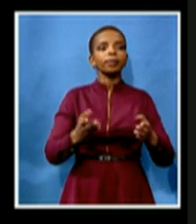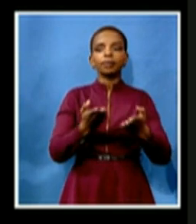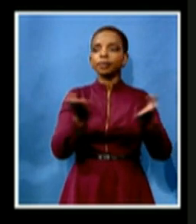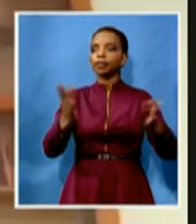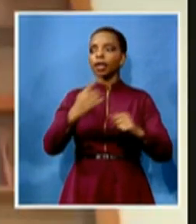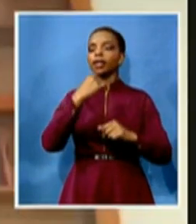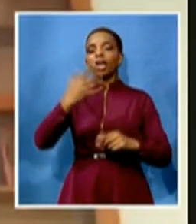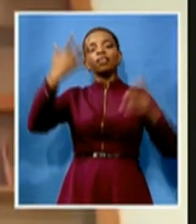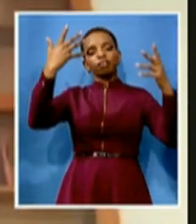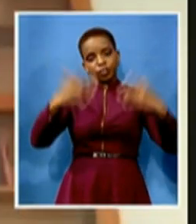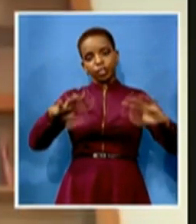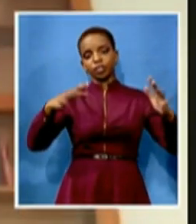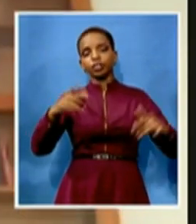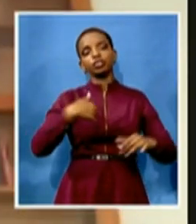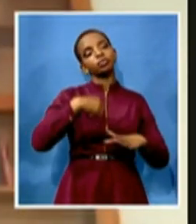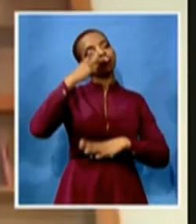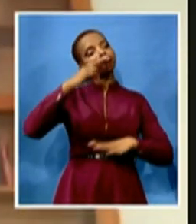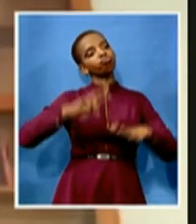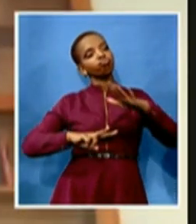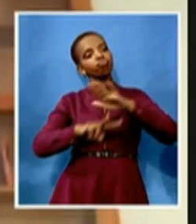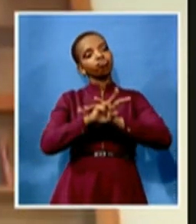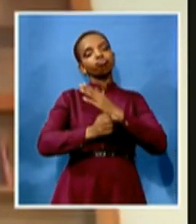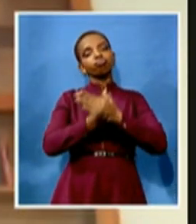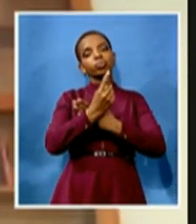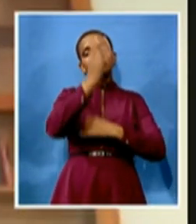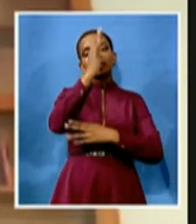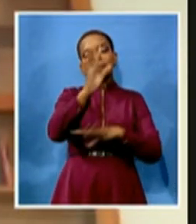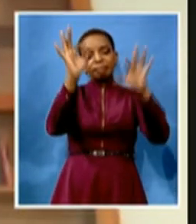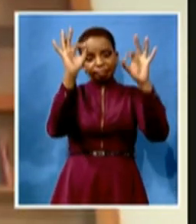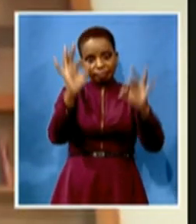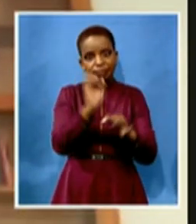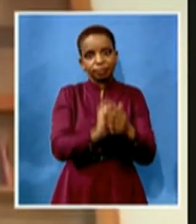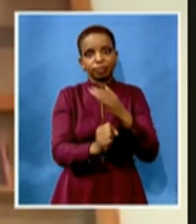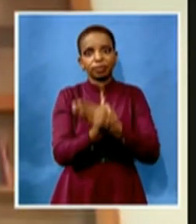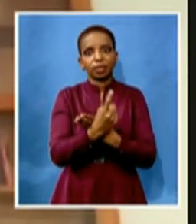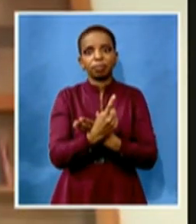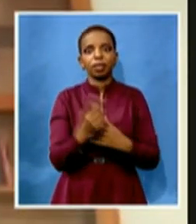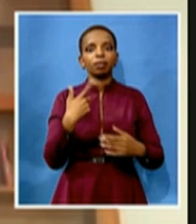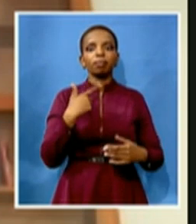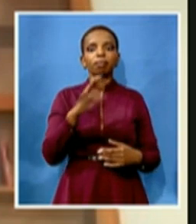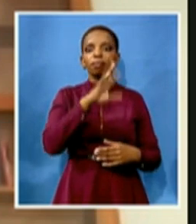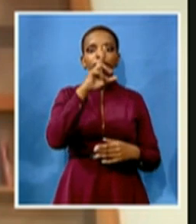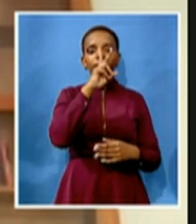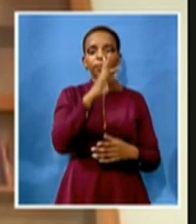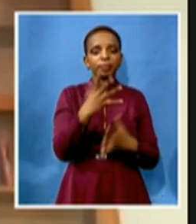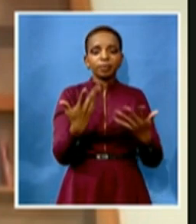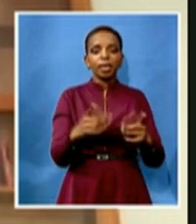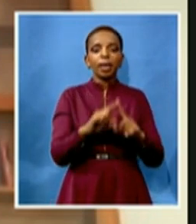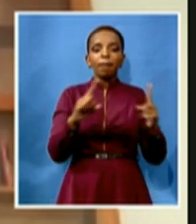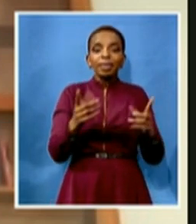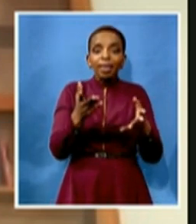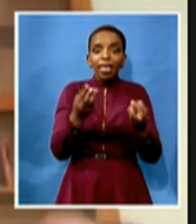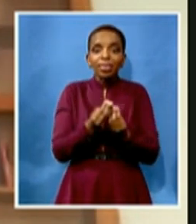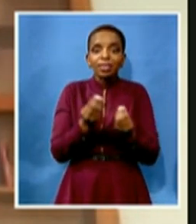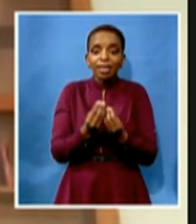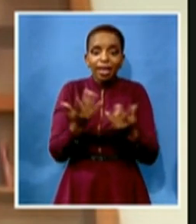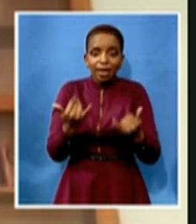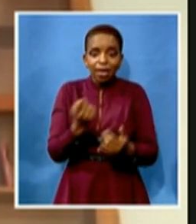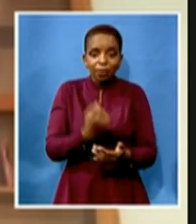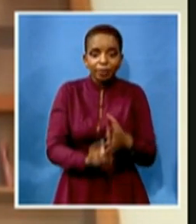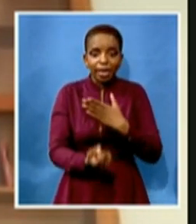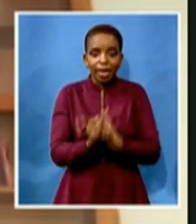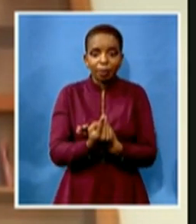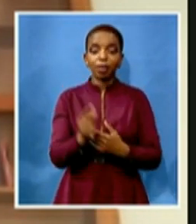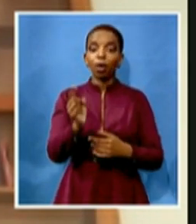In other words, we're all learning as this thing is happening. So what has happened in the Western Cape, we'll follow up and try and then find